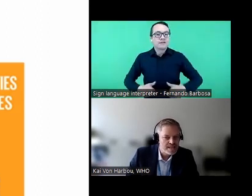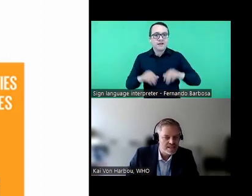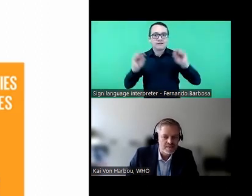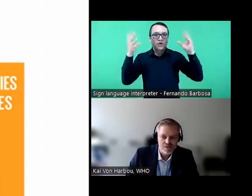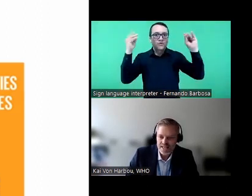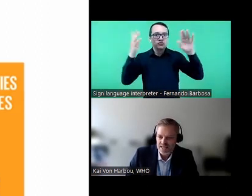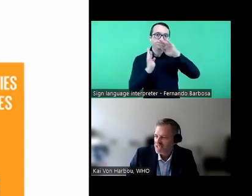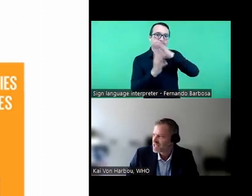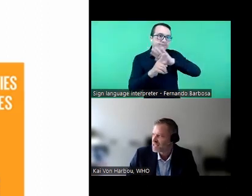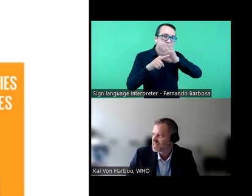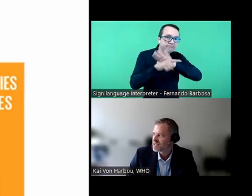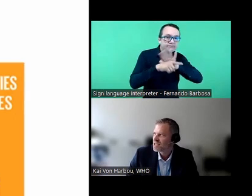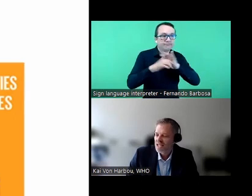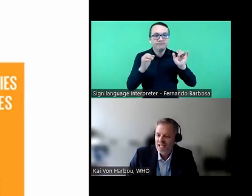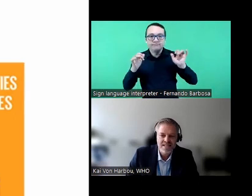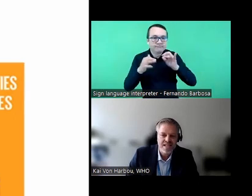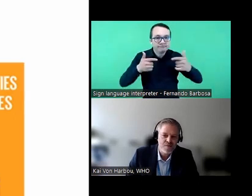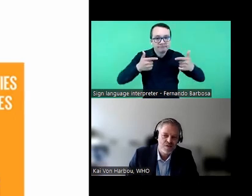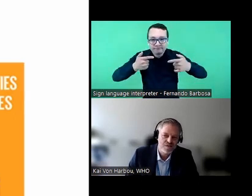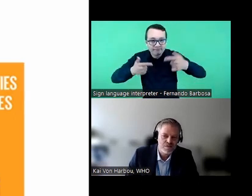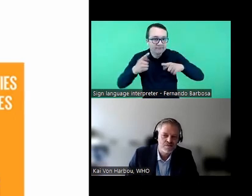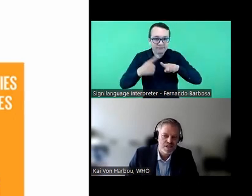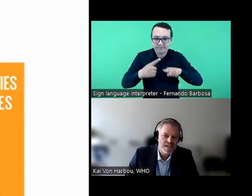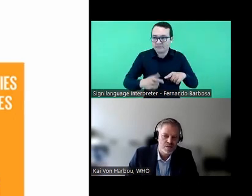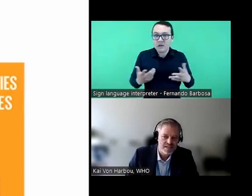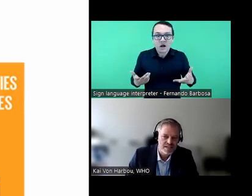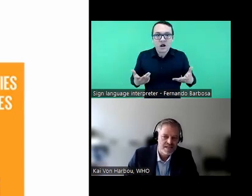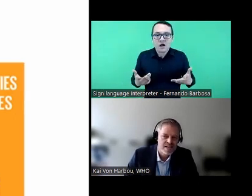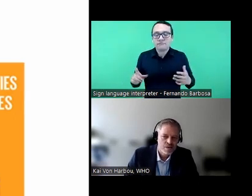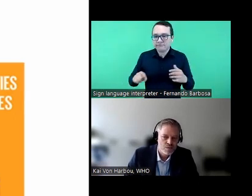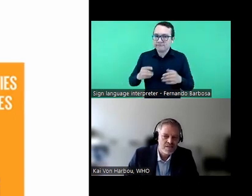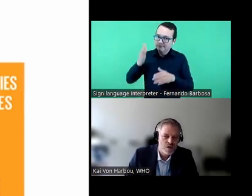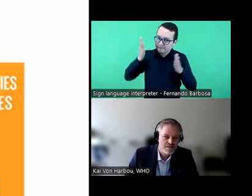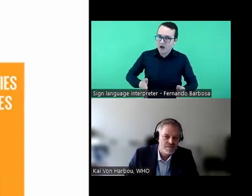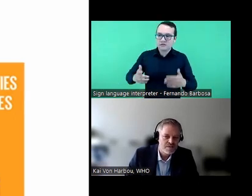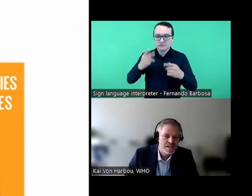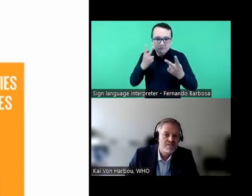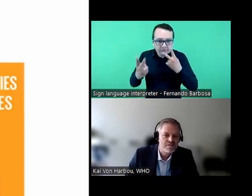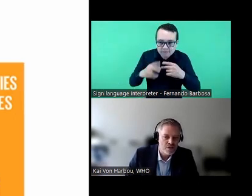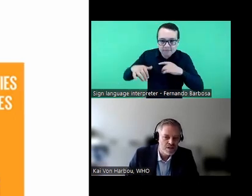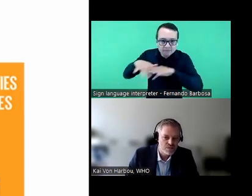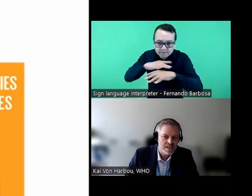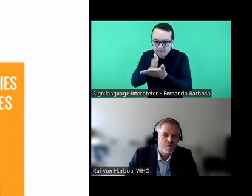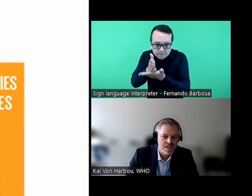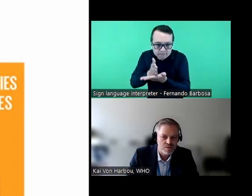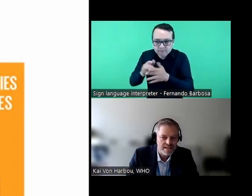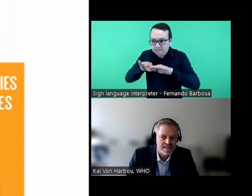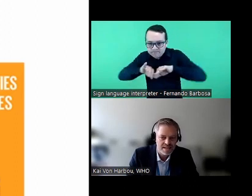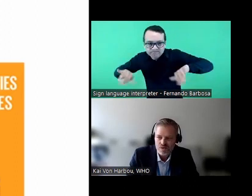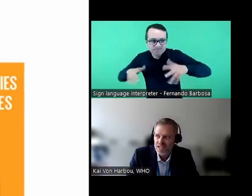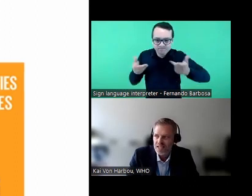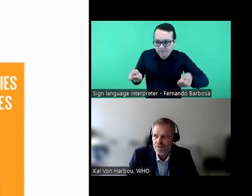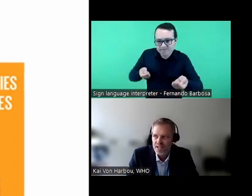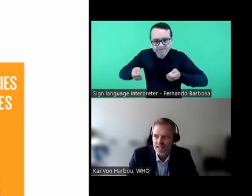only reasonable to expect that this landscape of converging crisis will evolve even further with the emerging